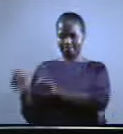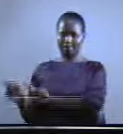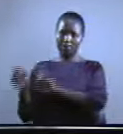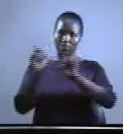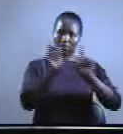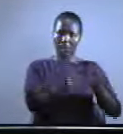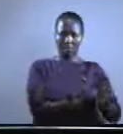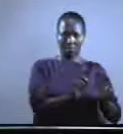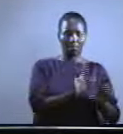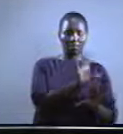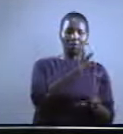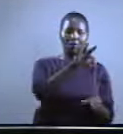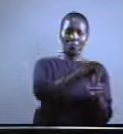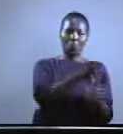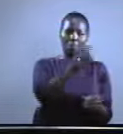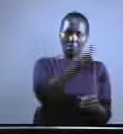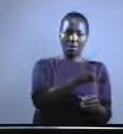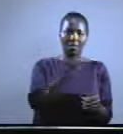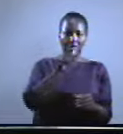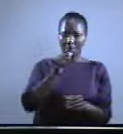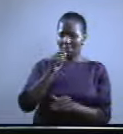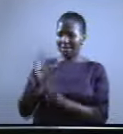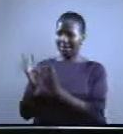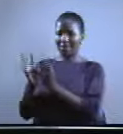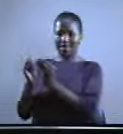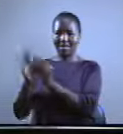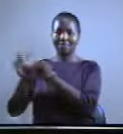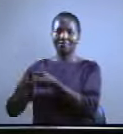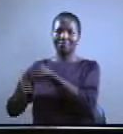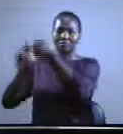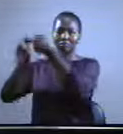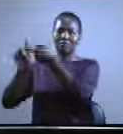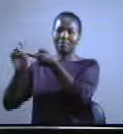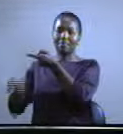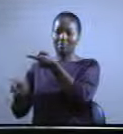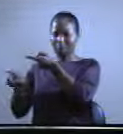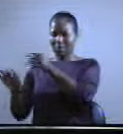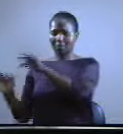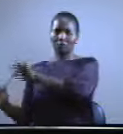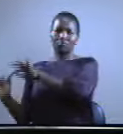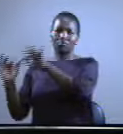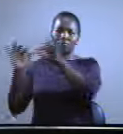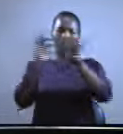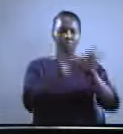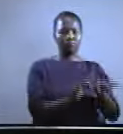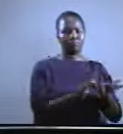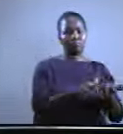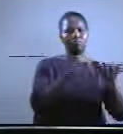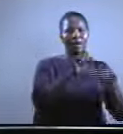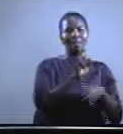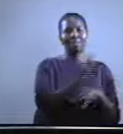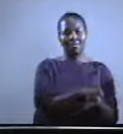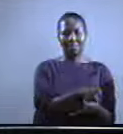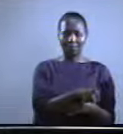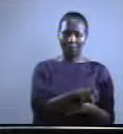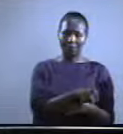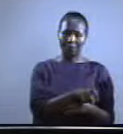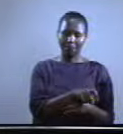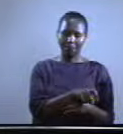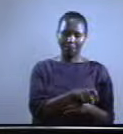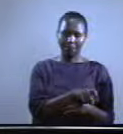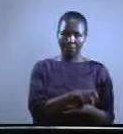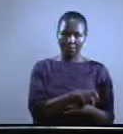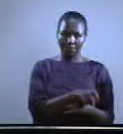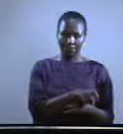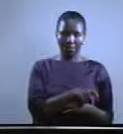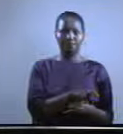vote, proceedings must be suspended immediately and members must make their way to the chamber.